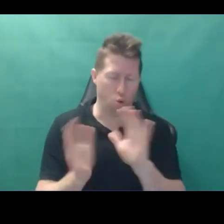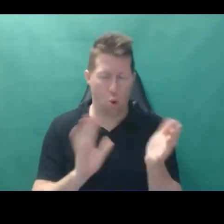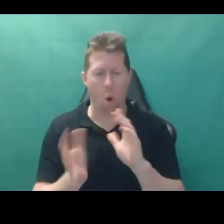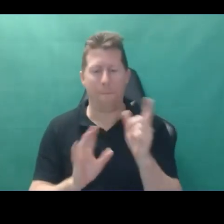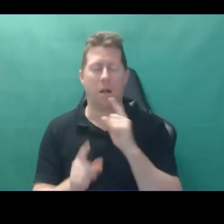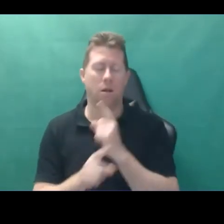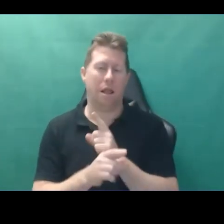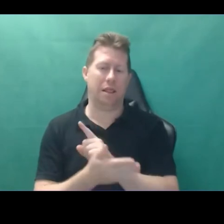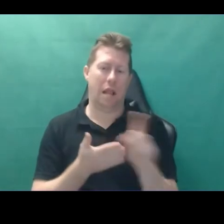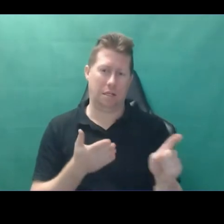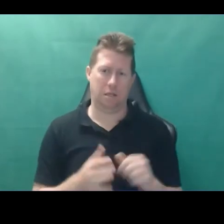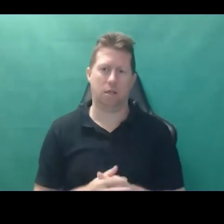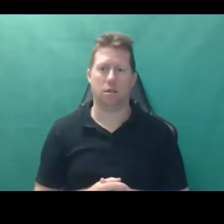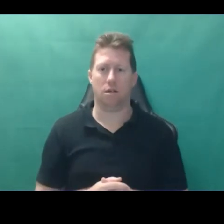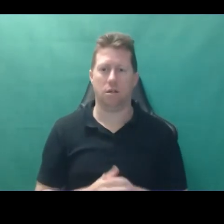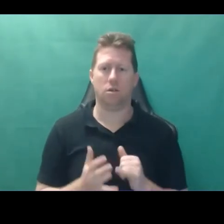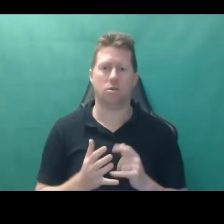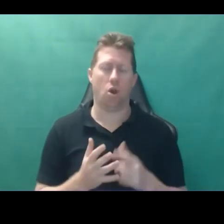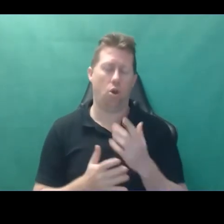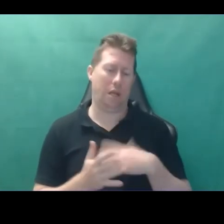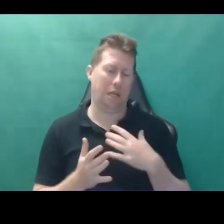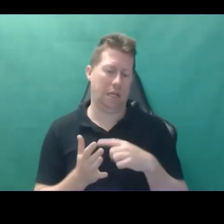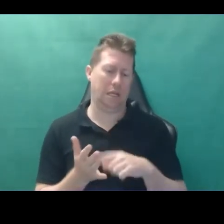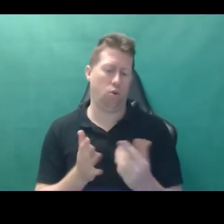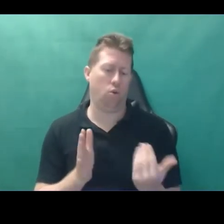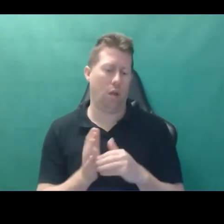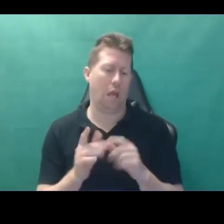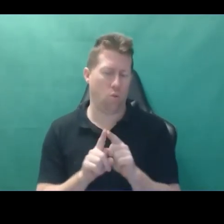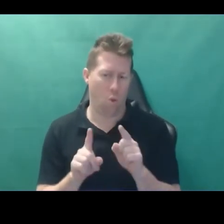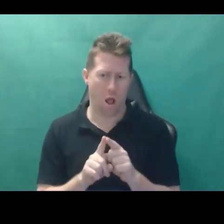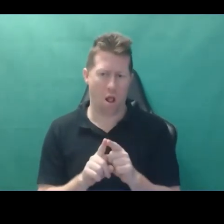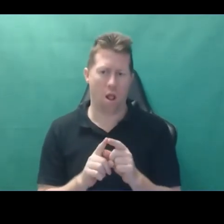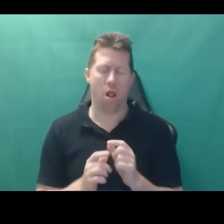say that from my point of view,